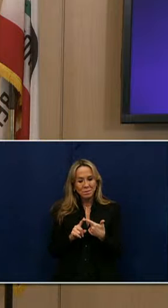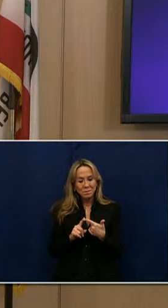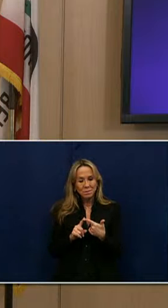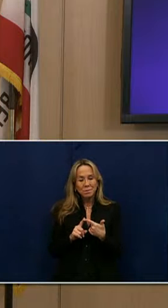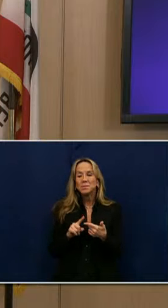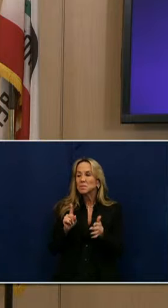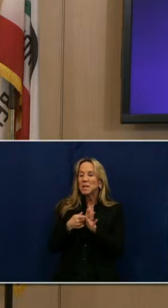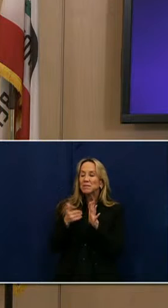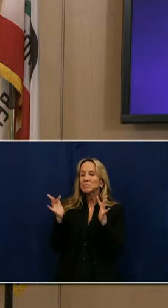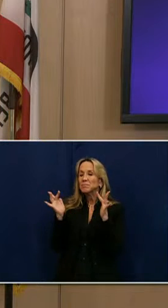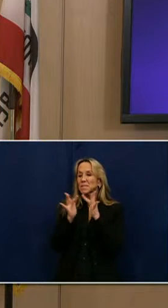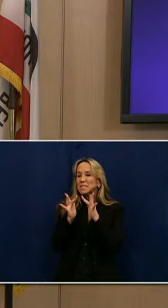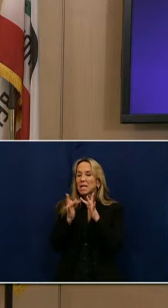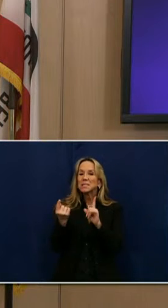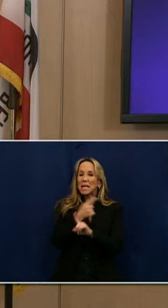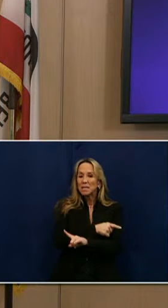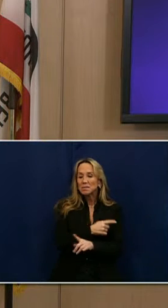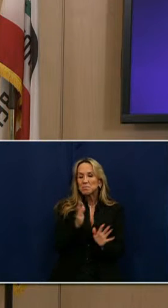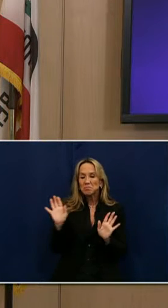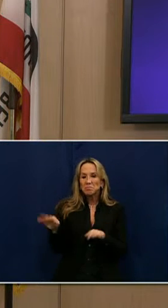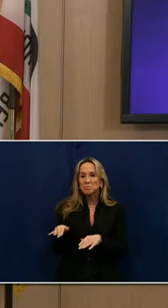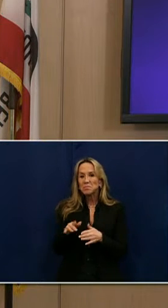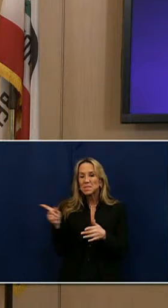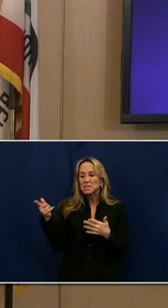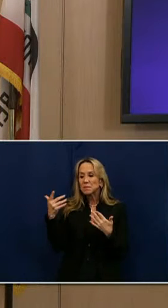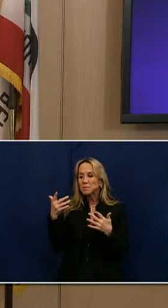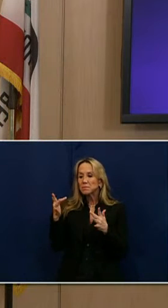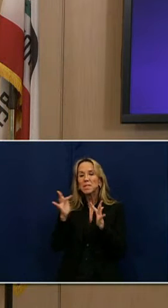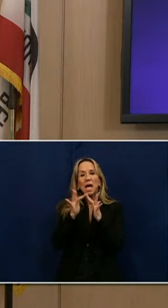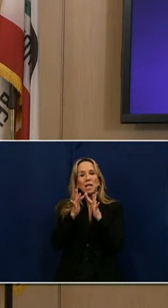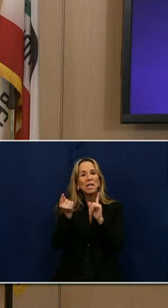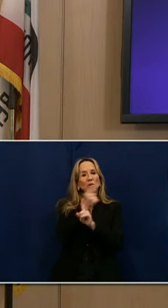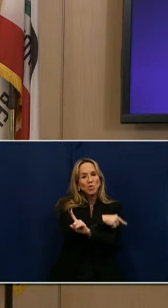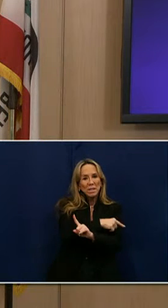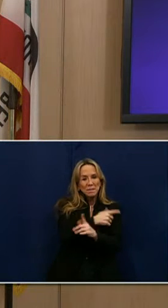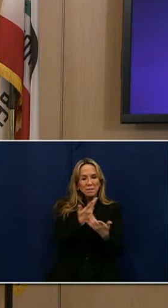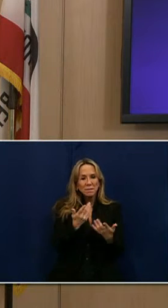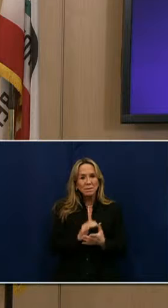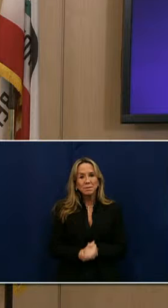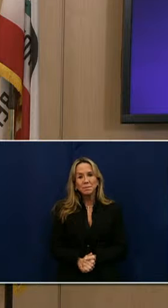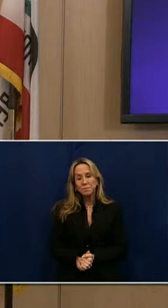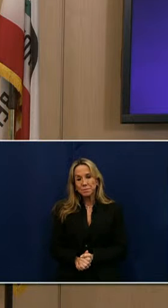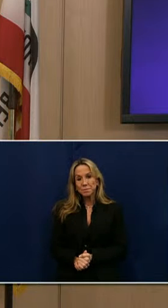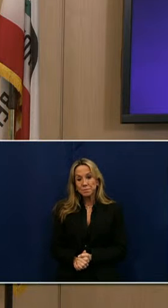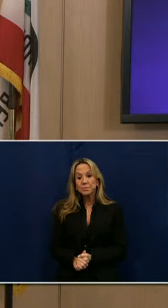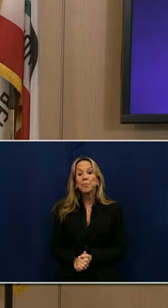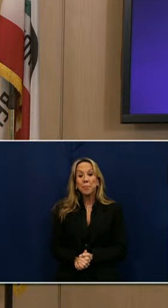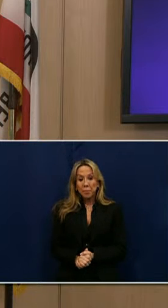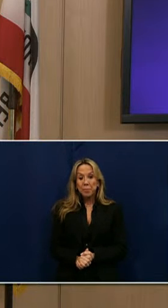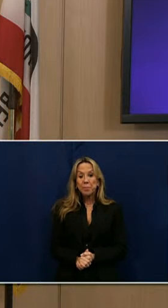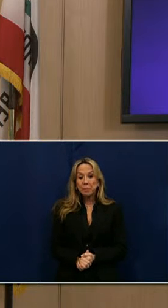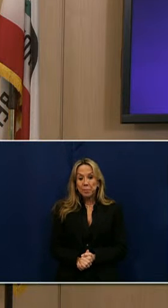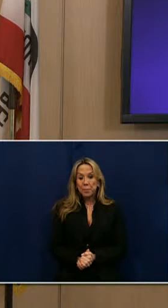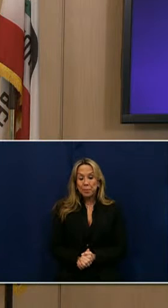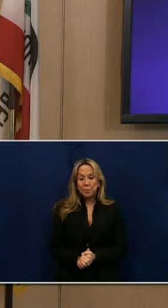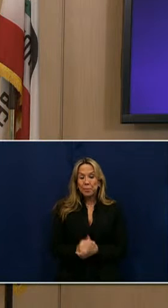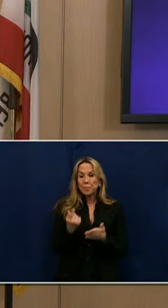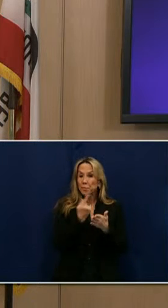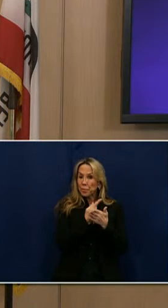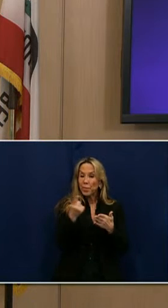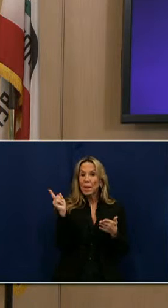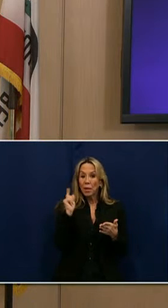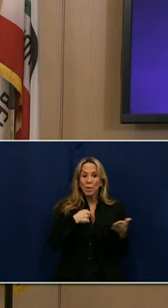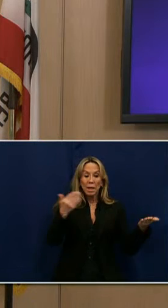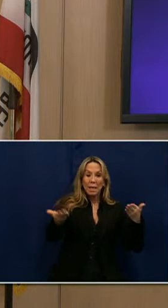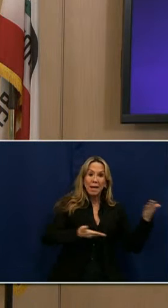It was about contact. That did answer my Oh, question. yes. My other question was about contact tracing. Yes. Yeah, absolutely. So right now, last week we